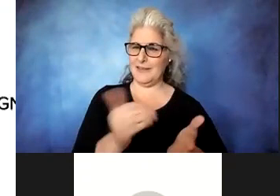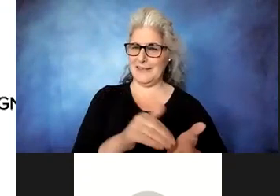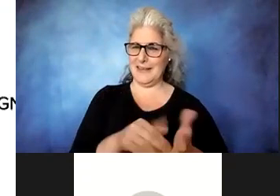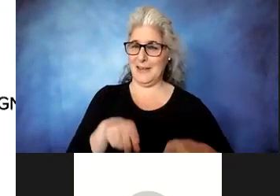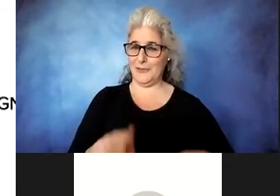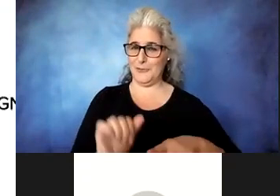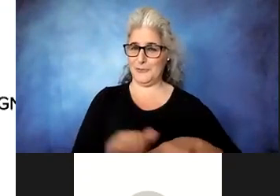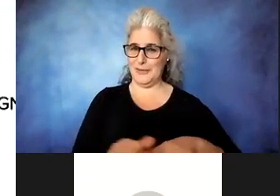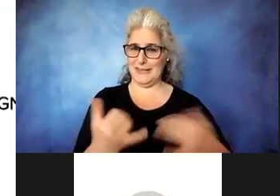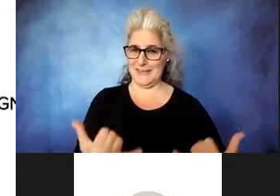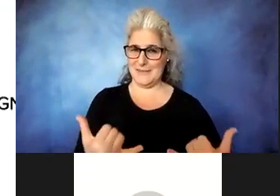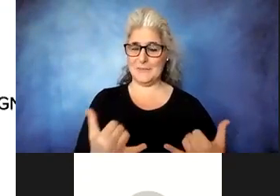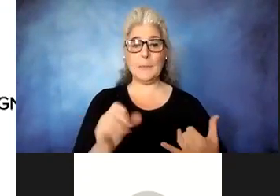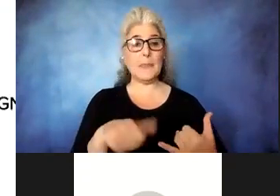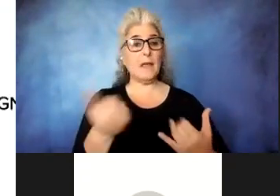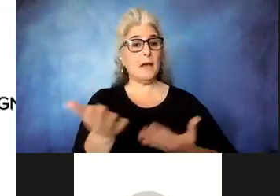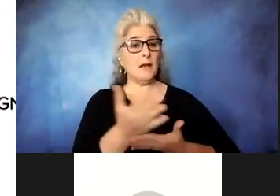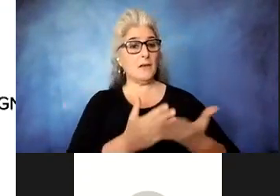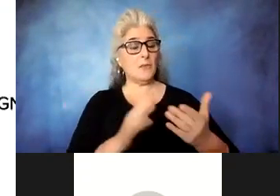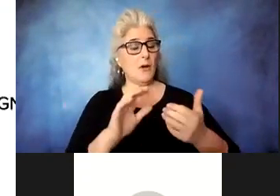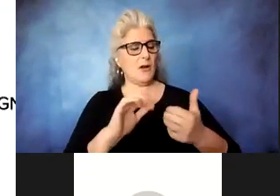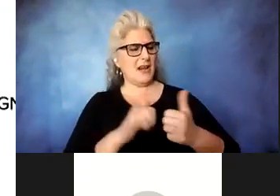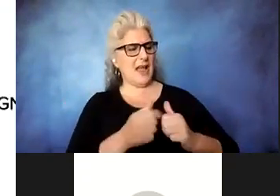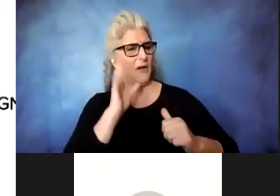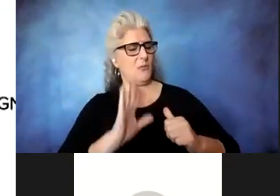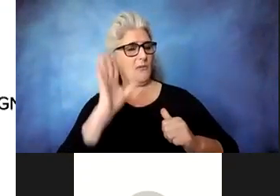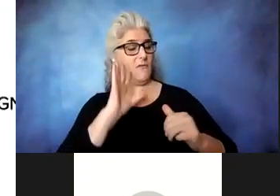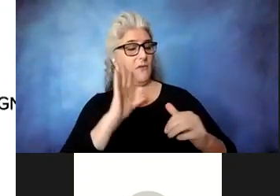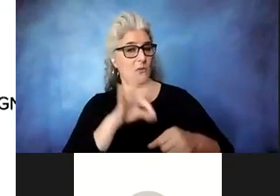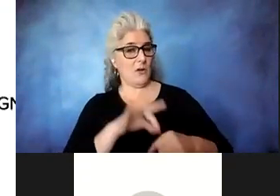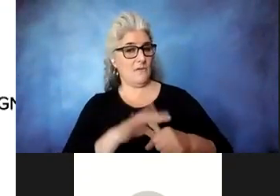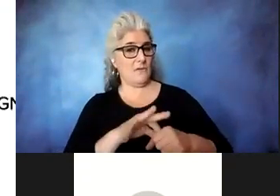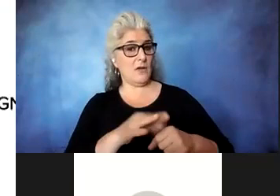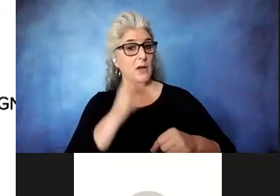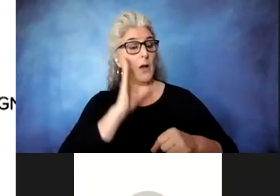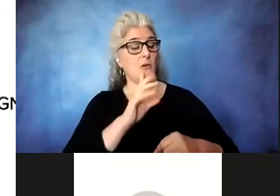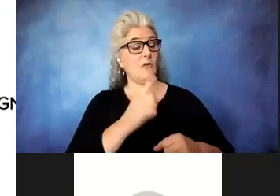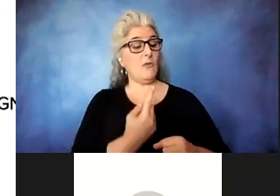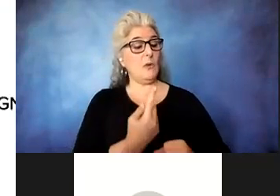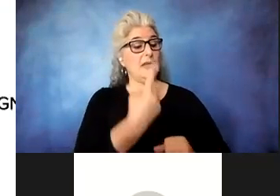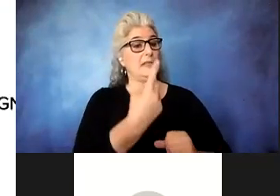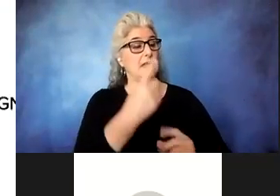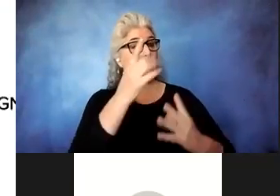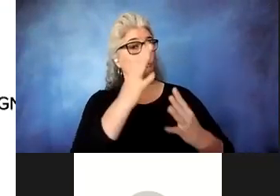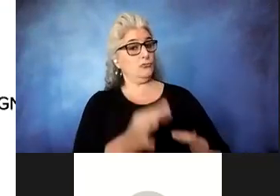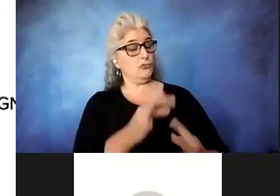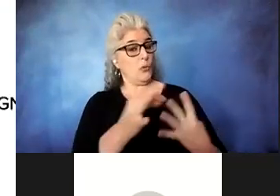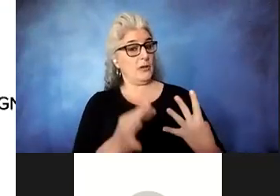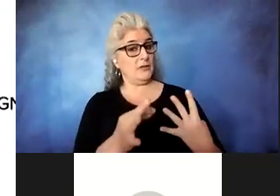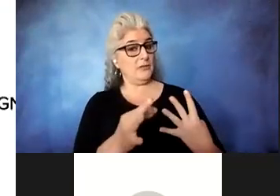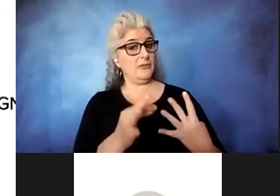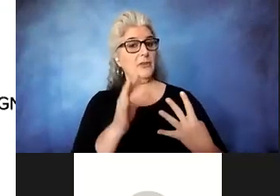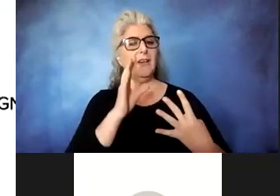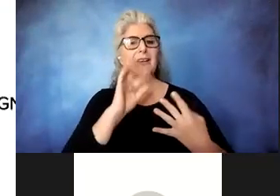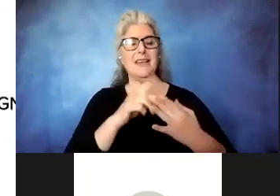Okay, another piece of how we used to vote, because single choice plurality elections often result in candidates winning with